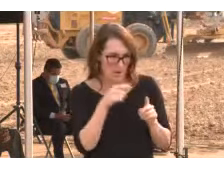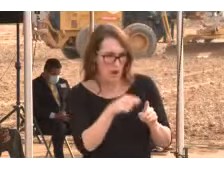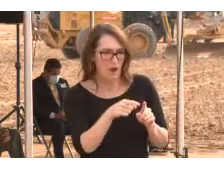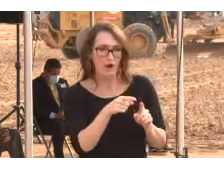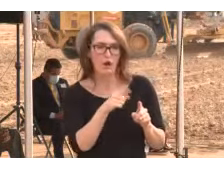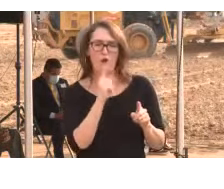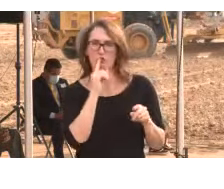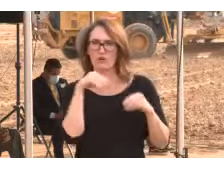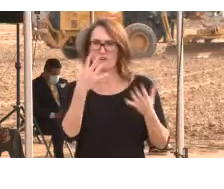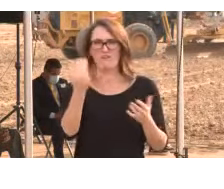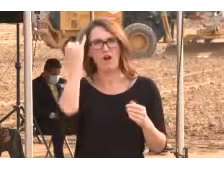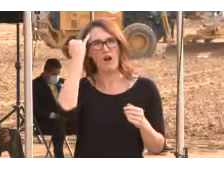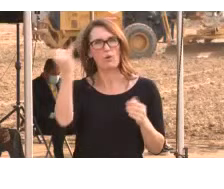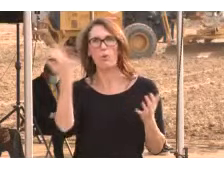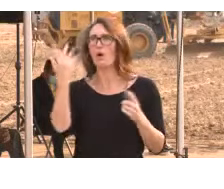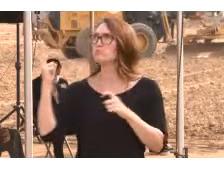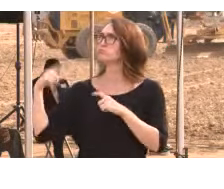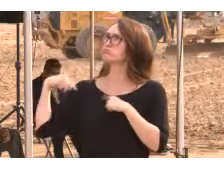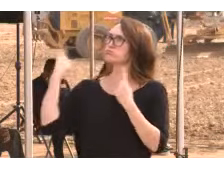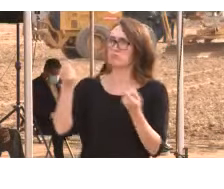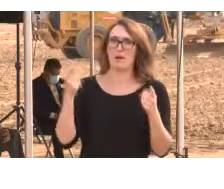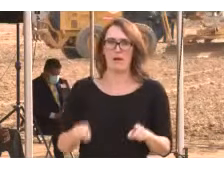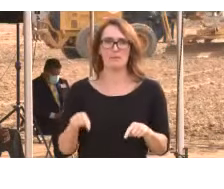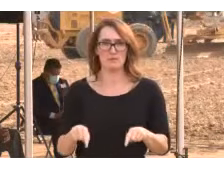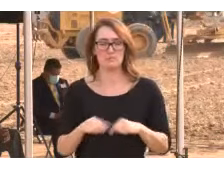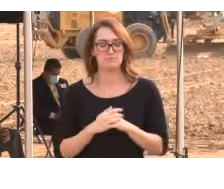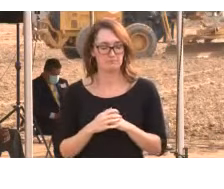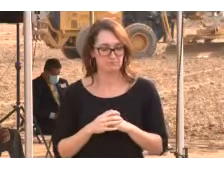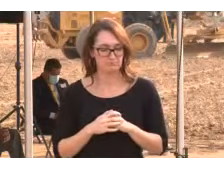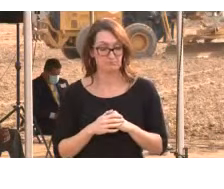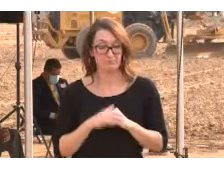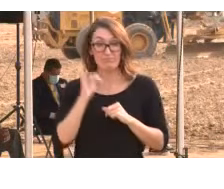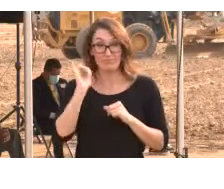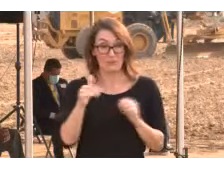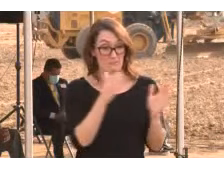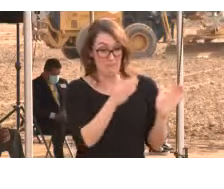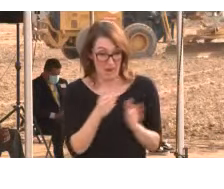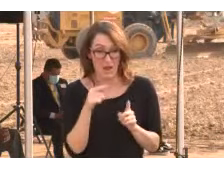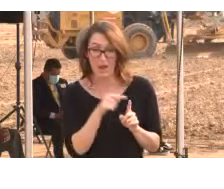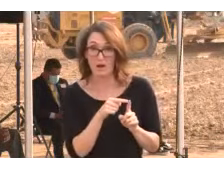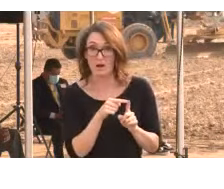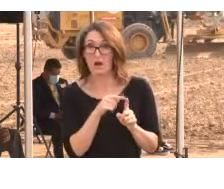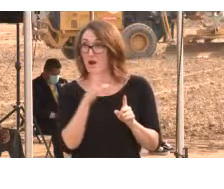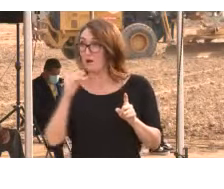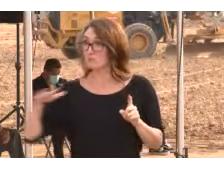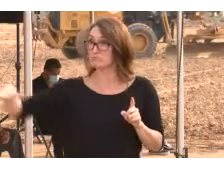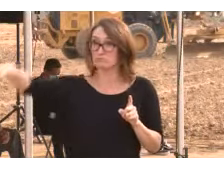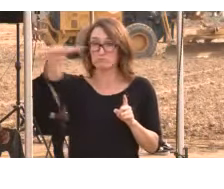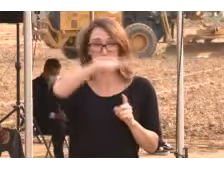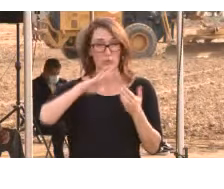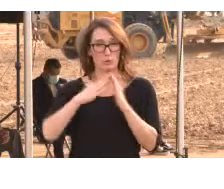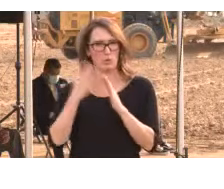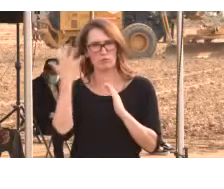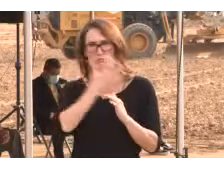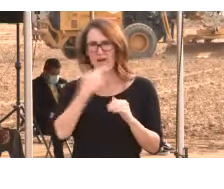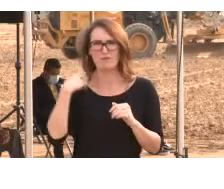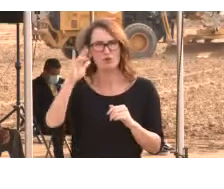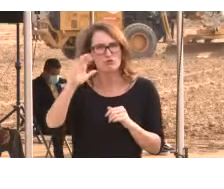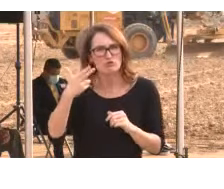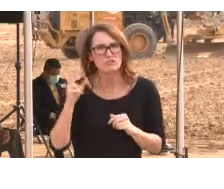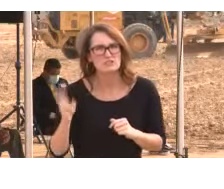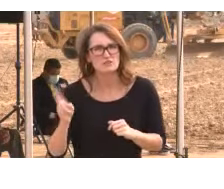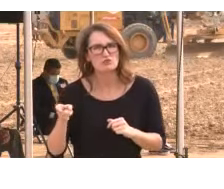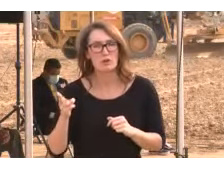Fresno City College West Campus. That plan and this community has a rich history and culture that many